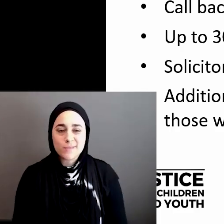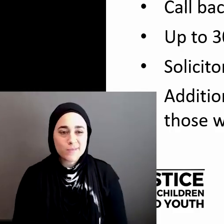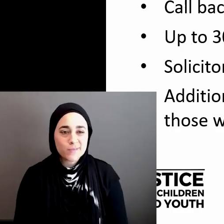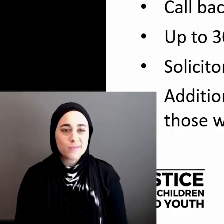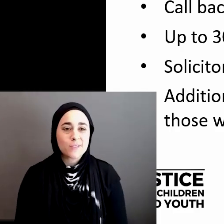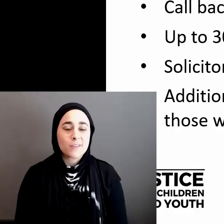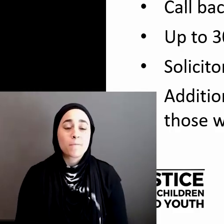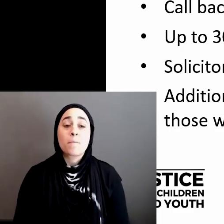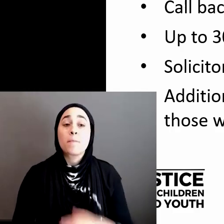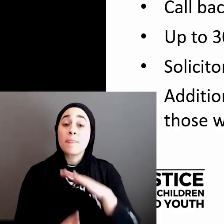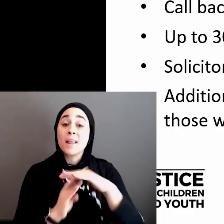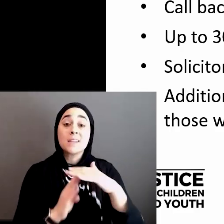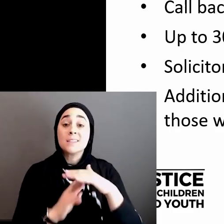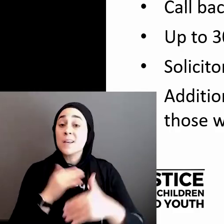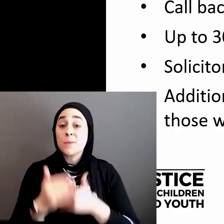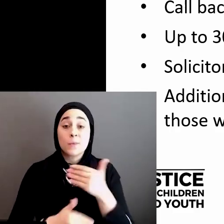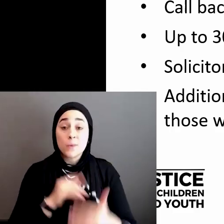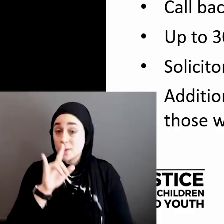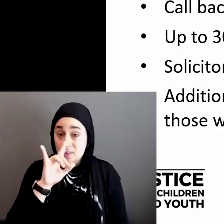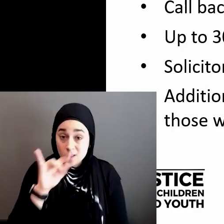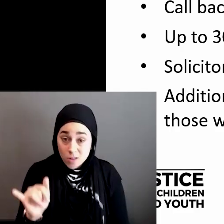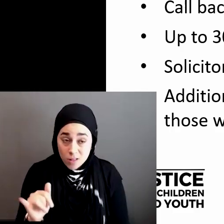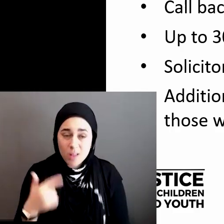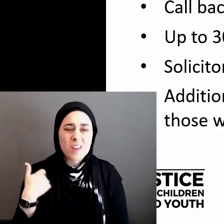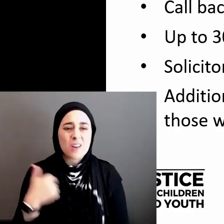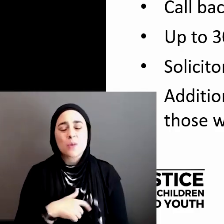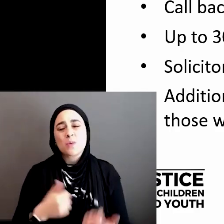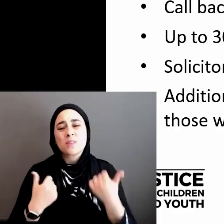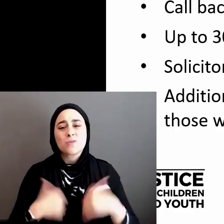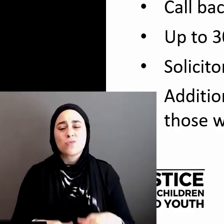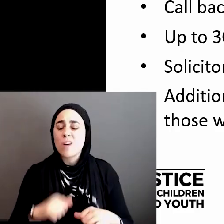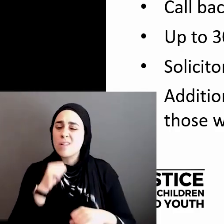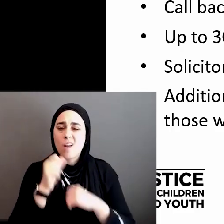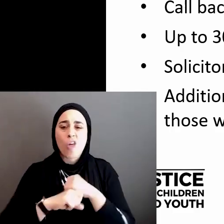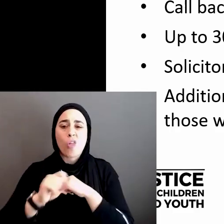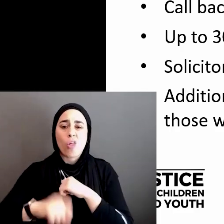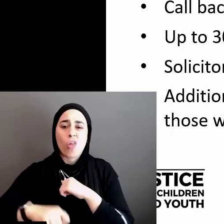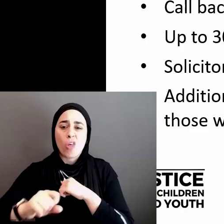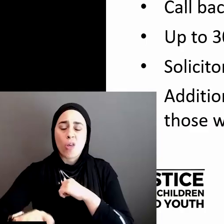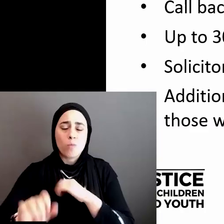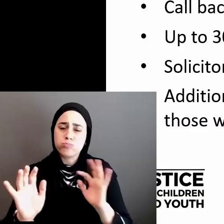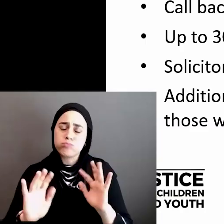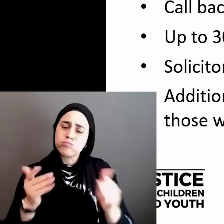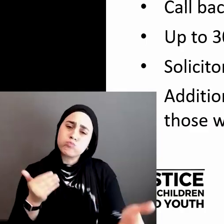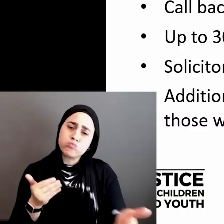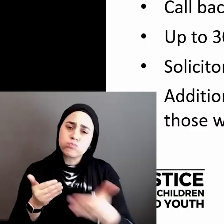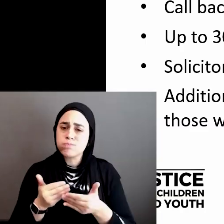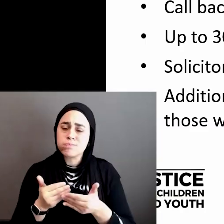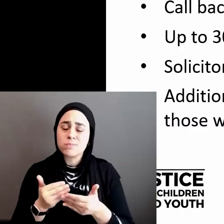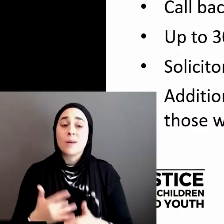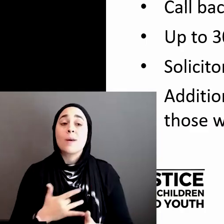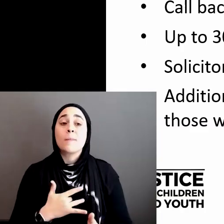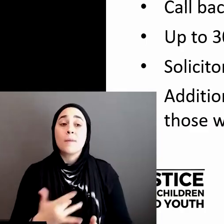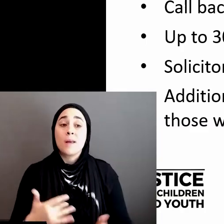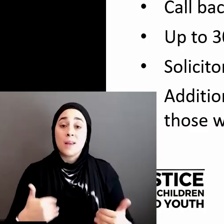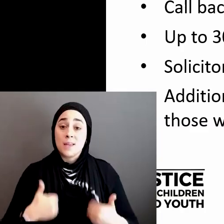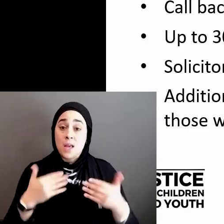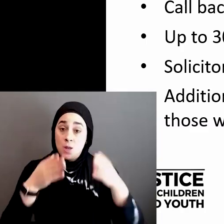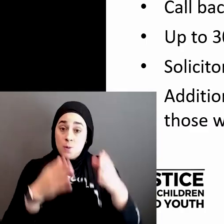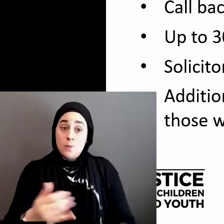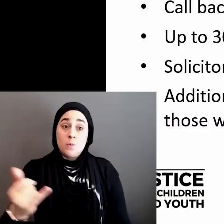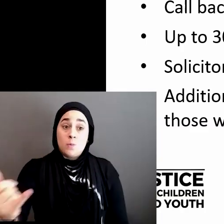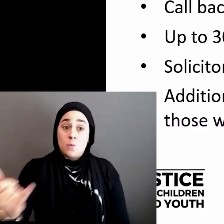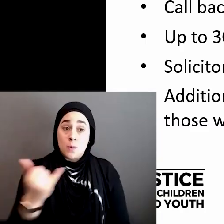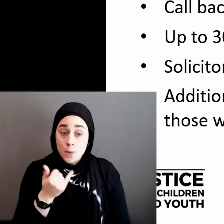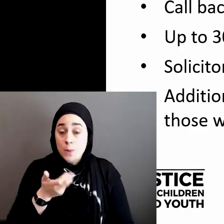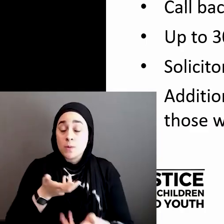Intake, for all of you to know, is we try to make it not too lengthy. It's usually the young person who calls and speaks to our